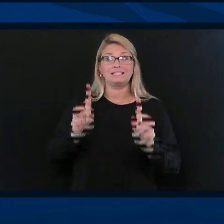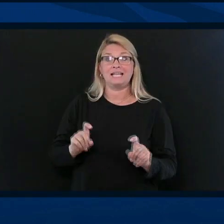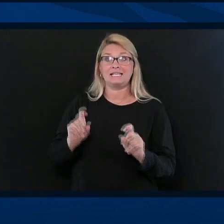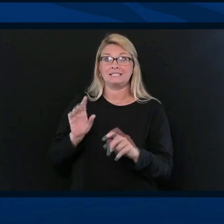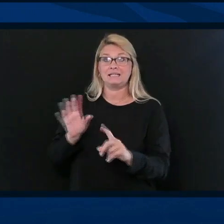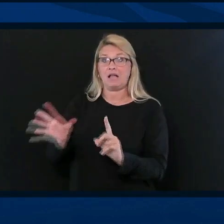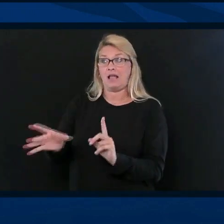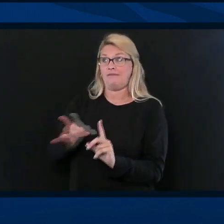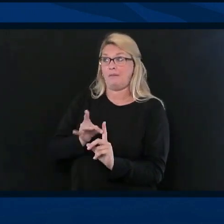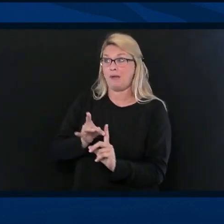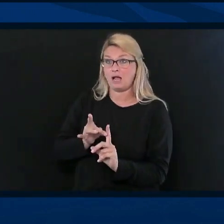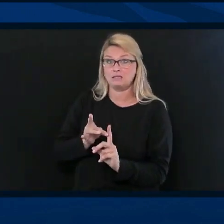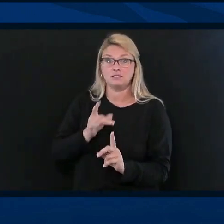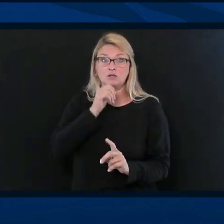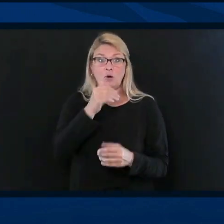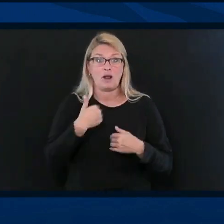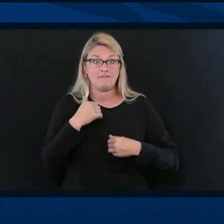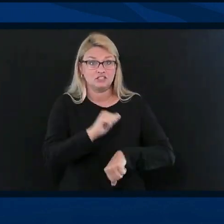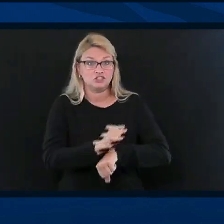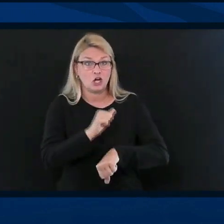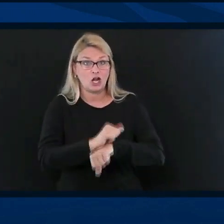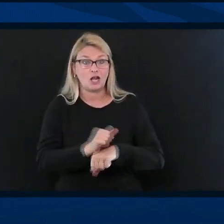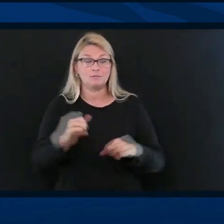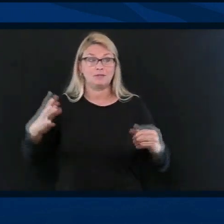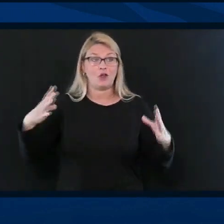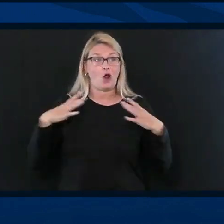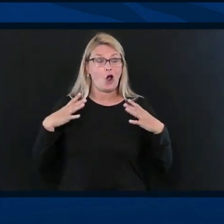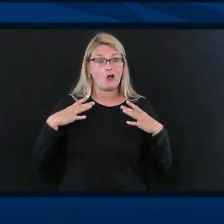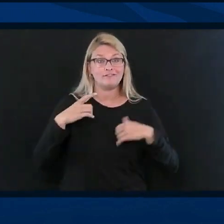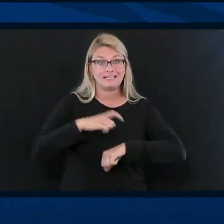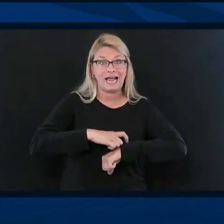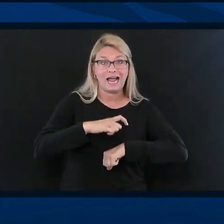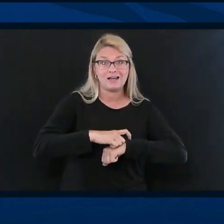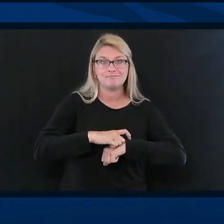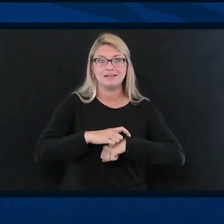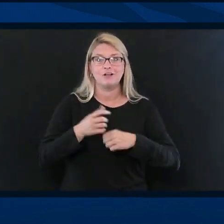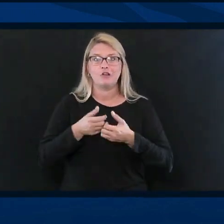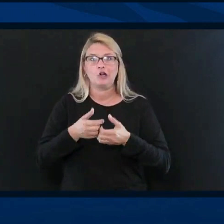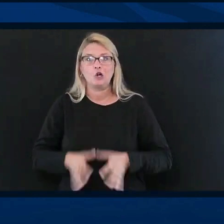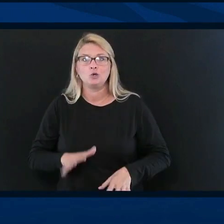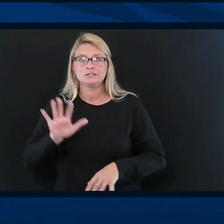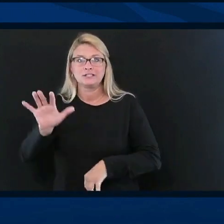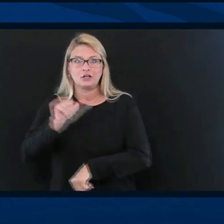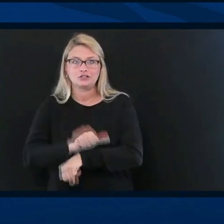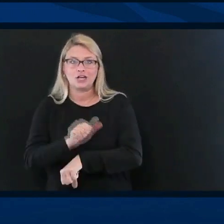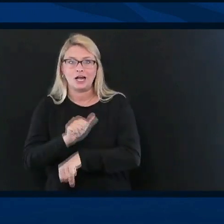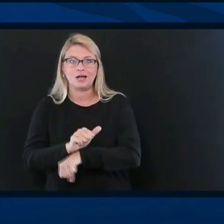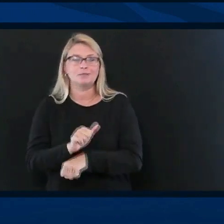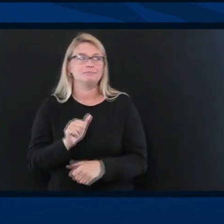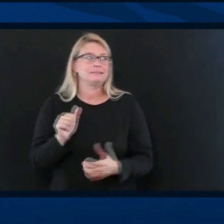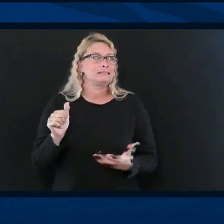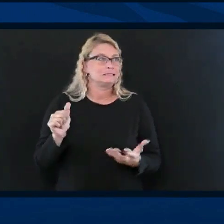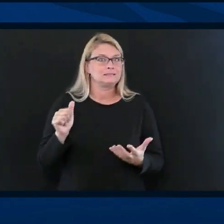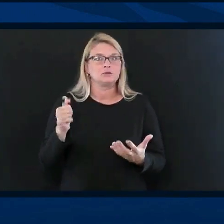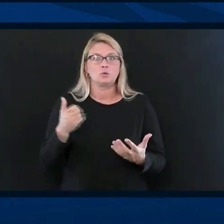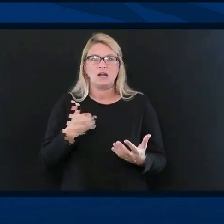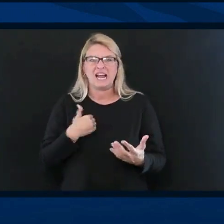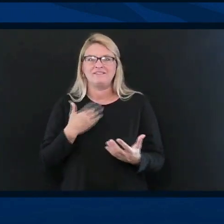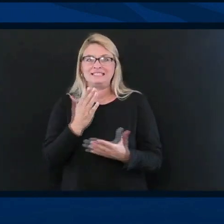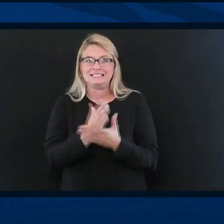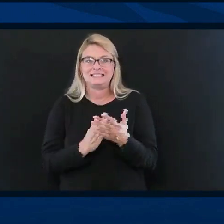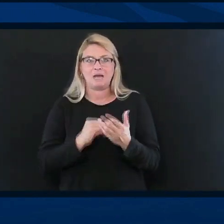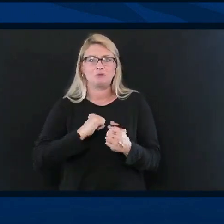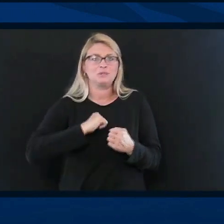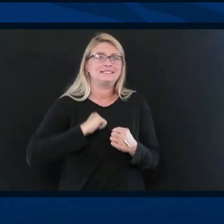have jobs that let them take time off, they're really afraid of losing those jobs. We're putting a lot of emphasis on